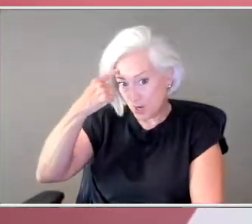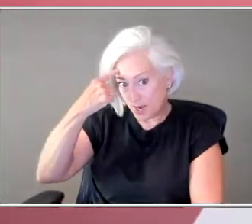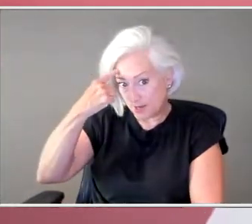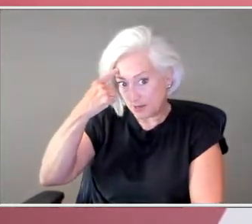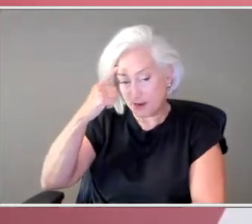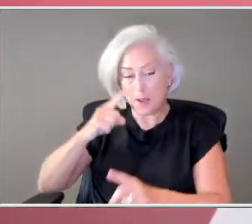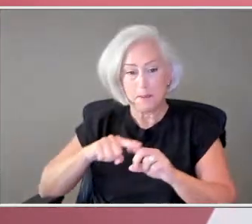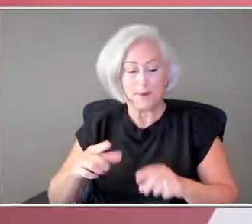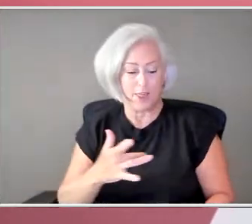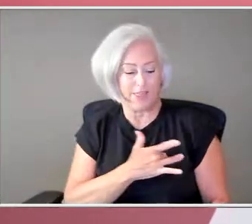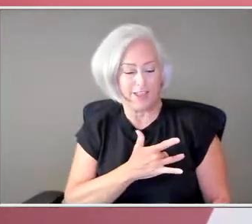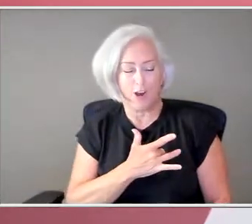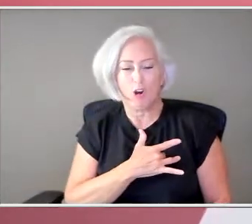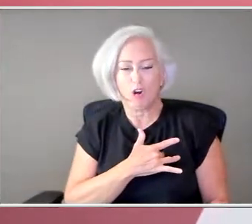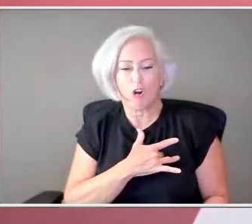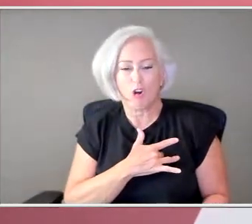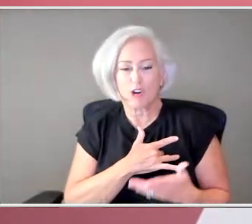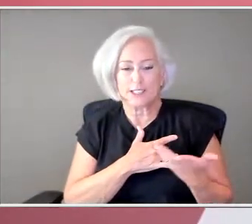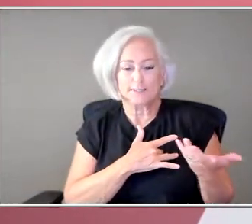just,